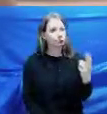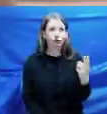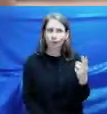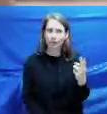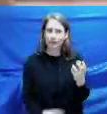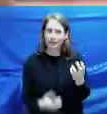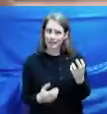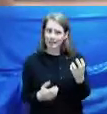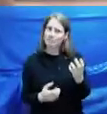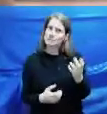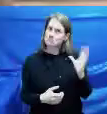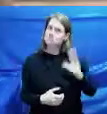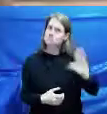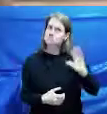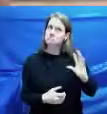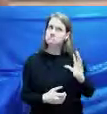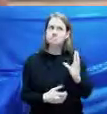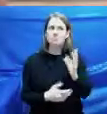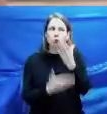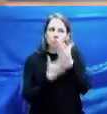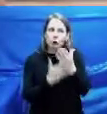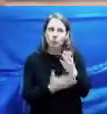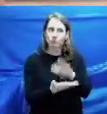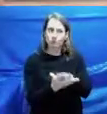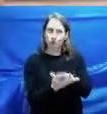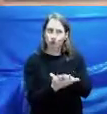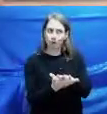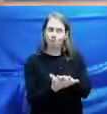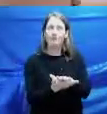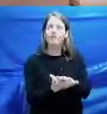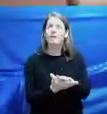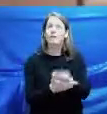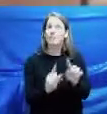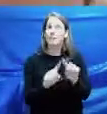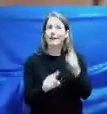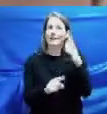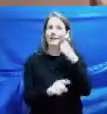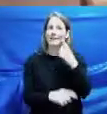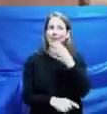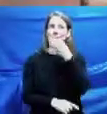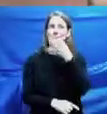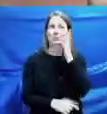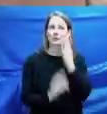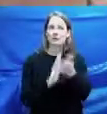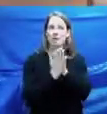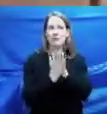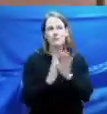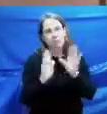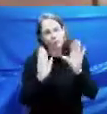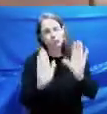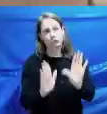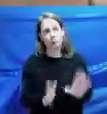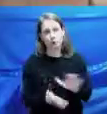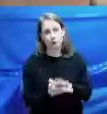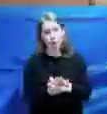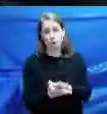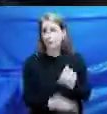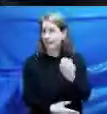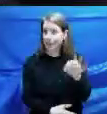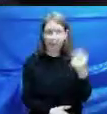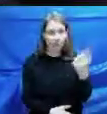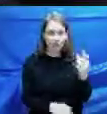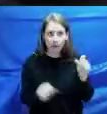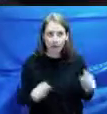school, and we're on the verge of, I think, always becoming a great school. If there's something that's going to transform our school, this is what it's going to